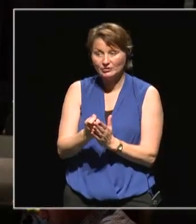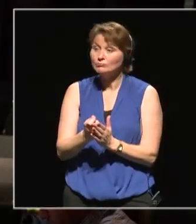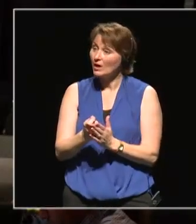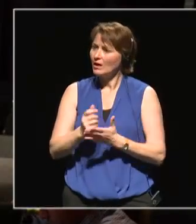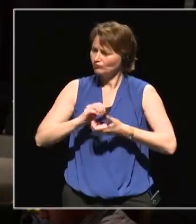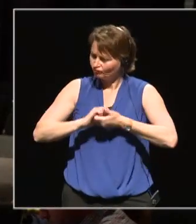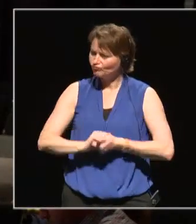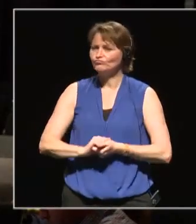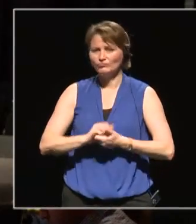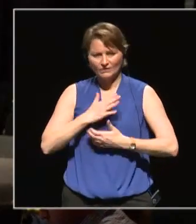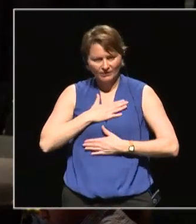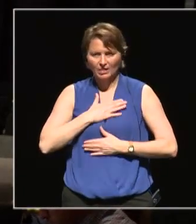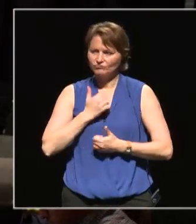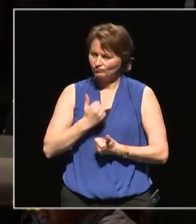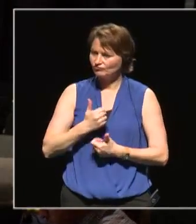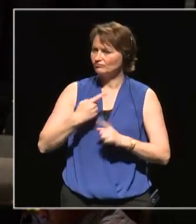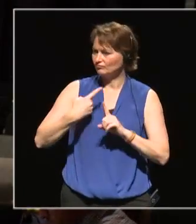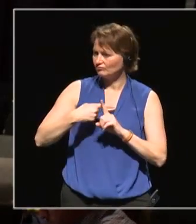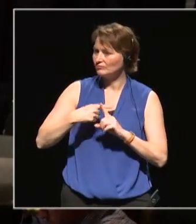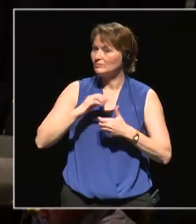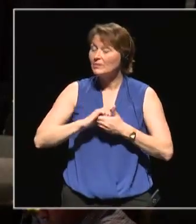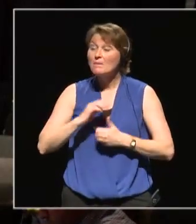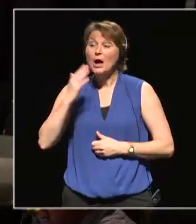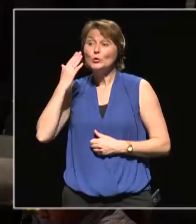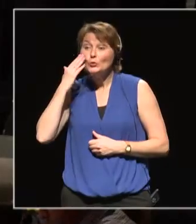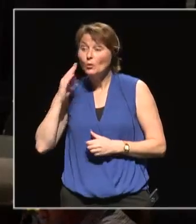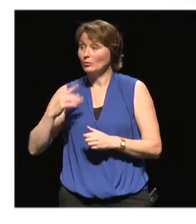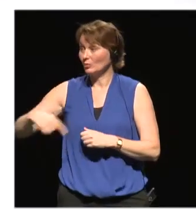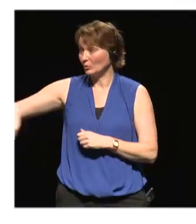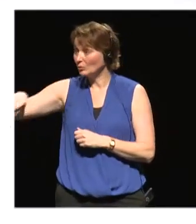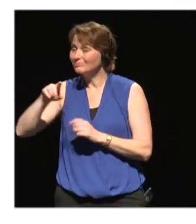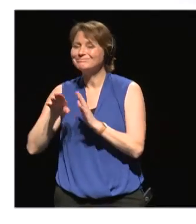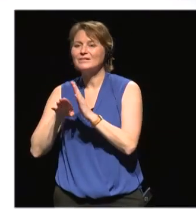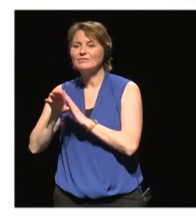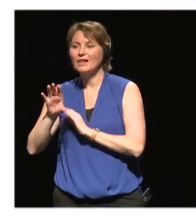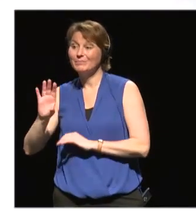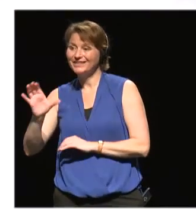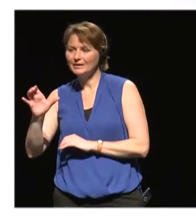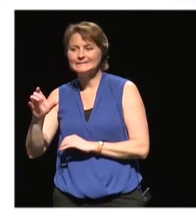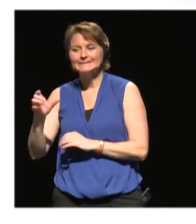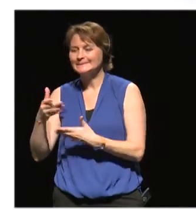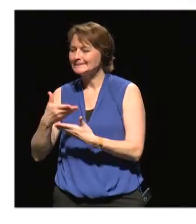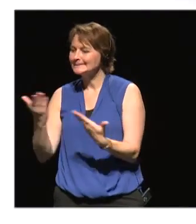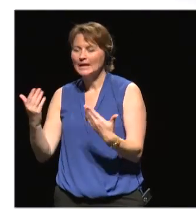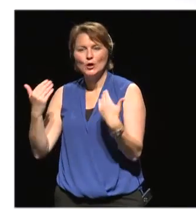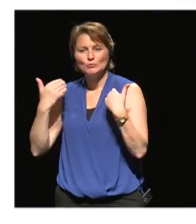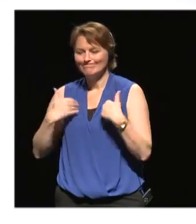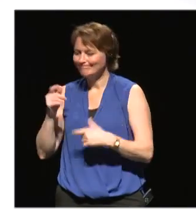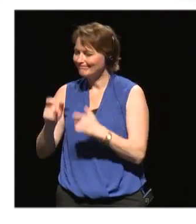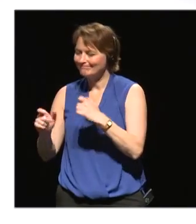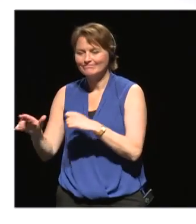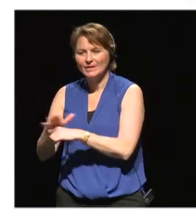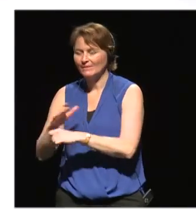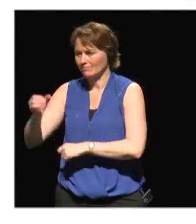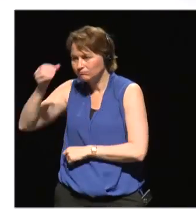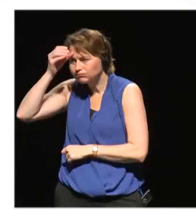However, we know that in developing countries in particular, there's a critical lack of human resources,